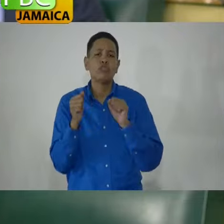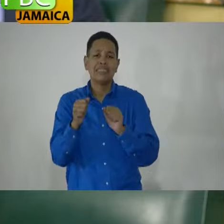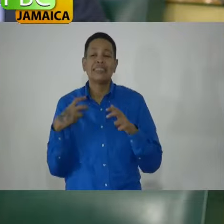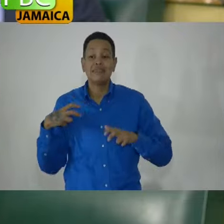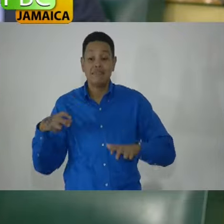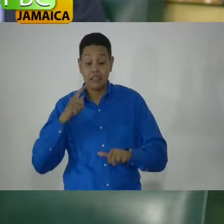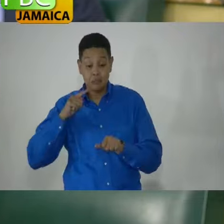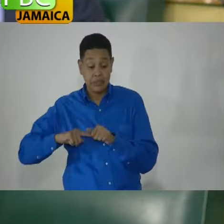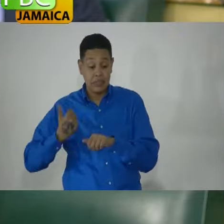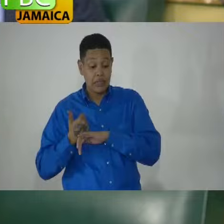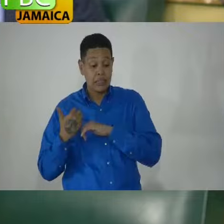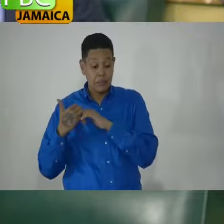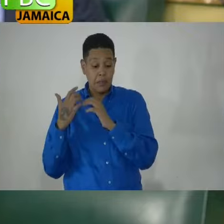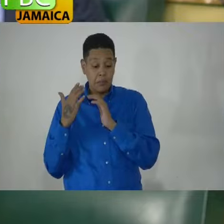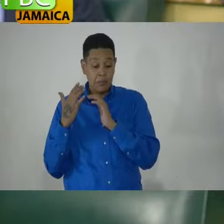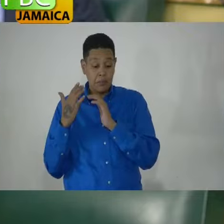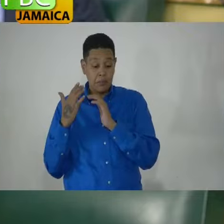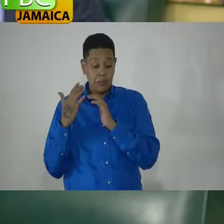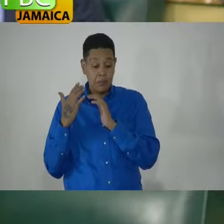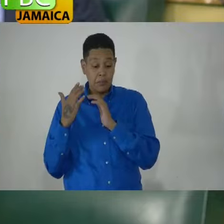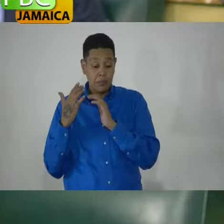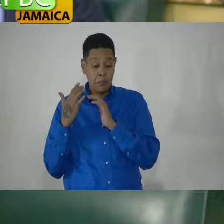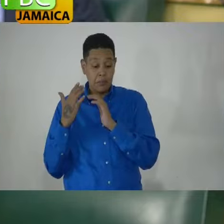commence implementation within a year.